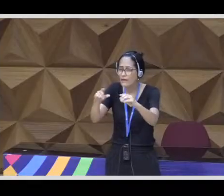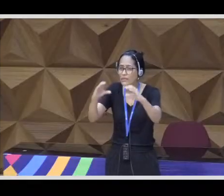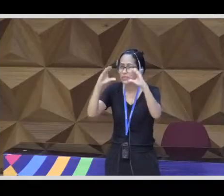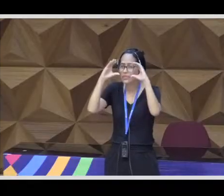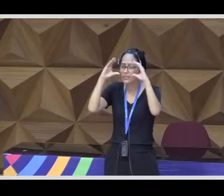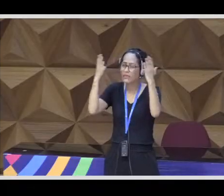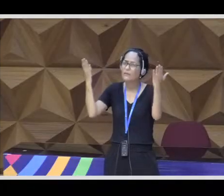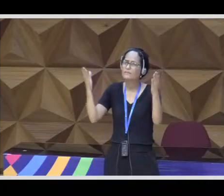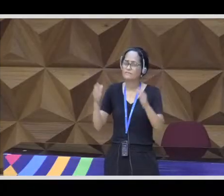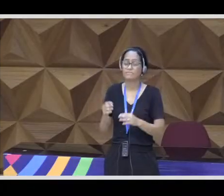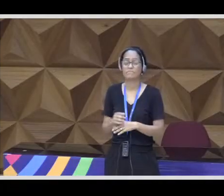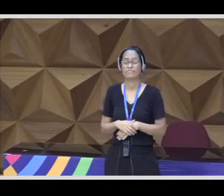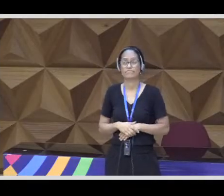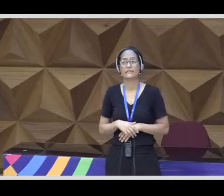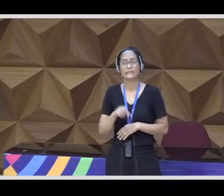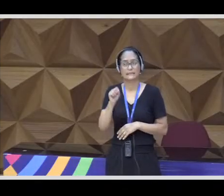time.